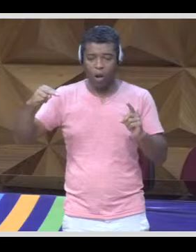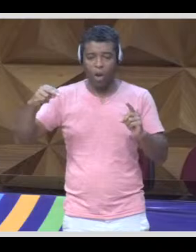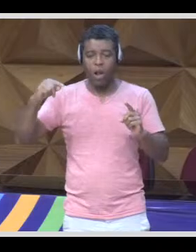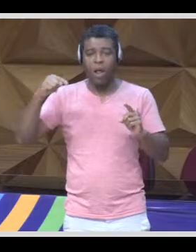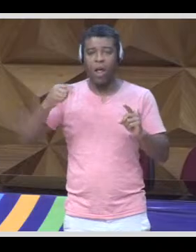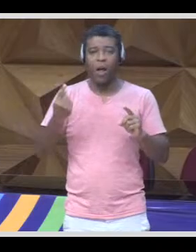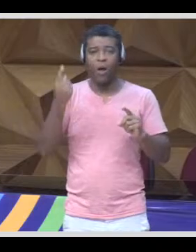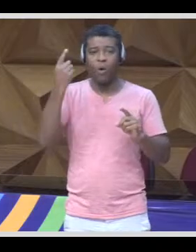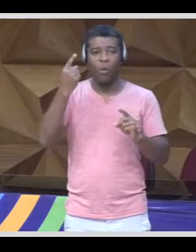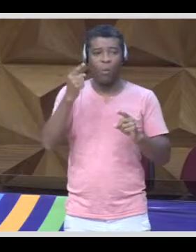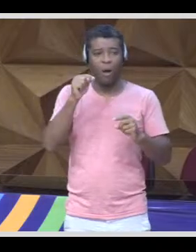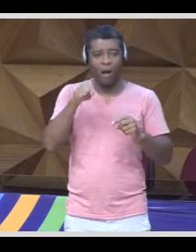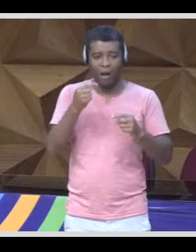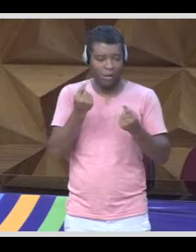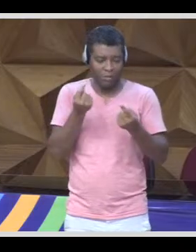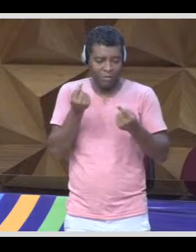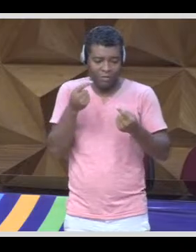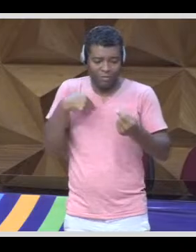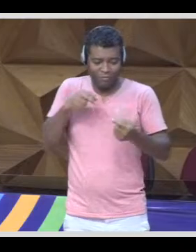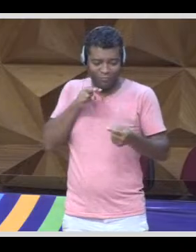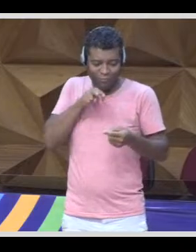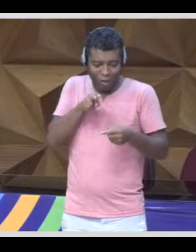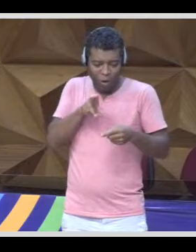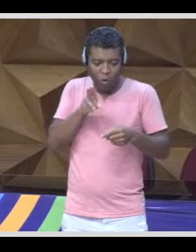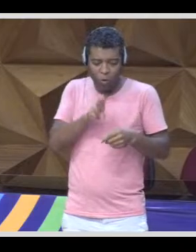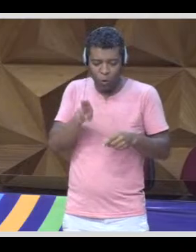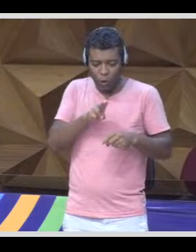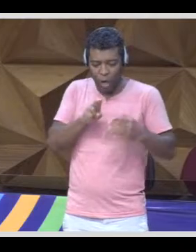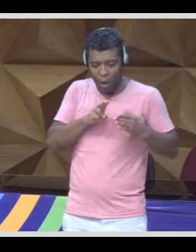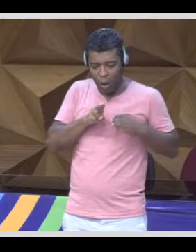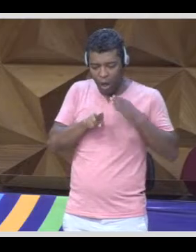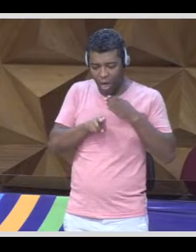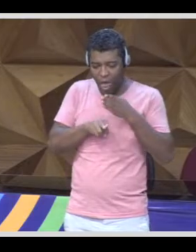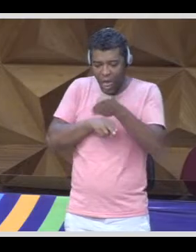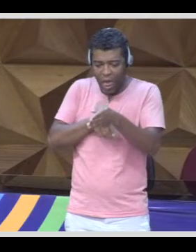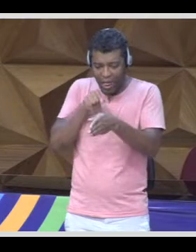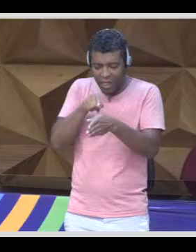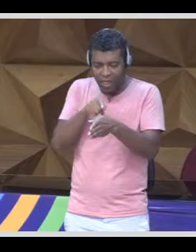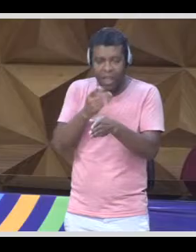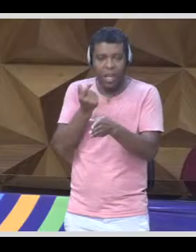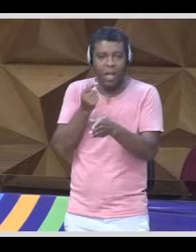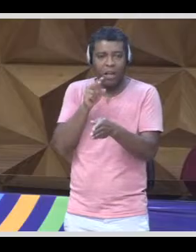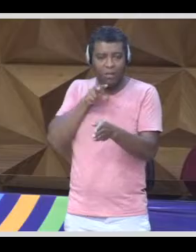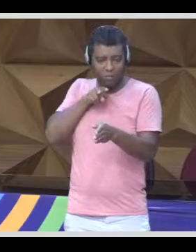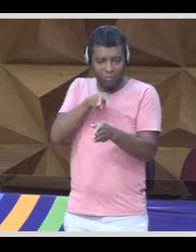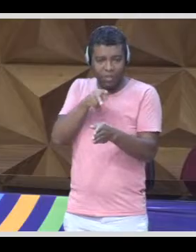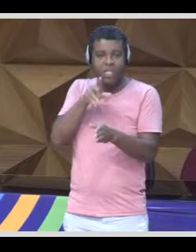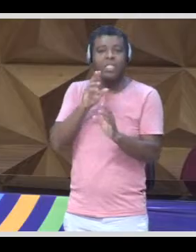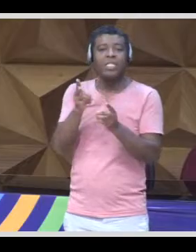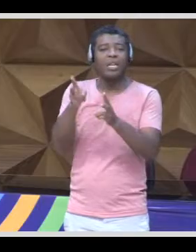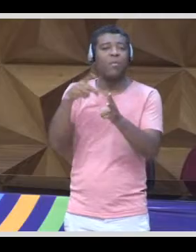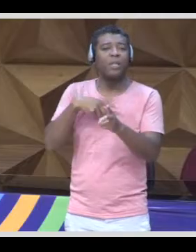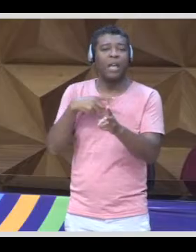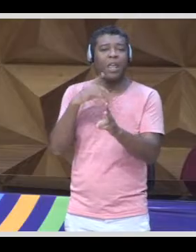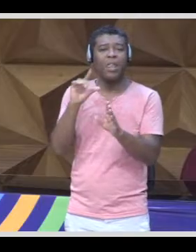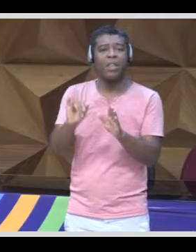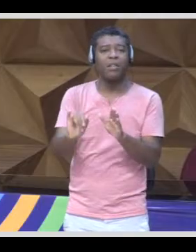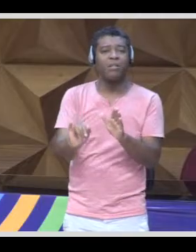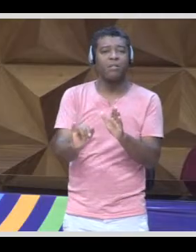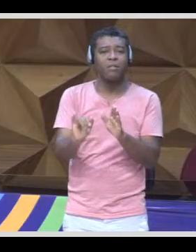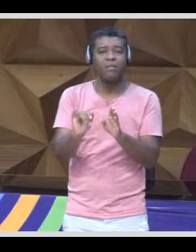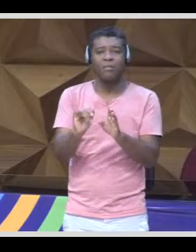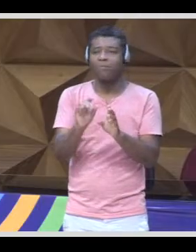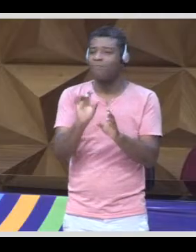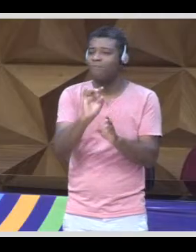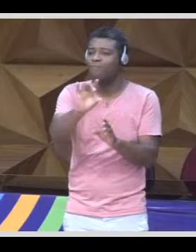have users, I always have anonymous IDs. ID X and ID Y. And this edge is weighted by the number of times